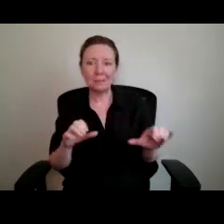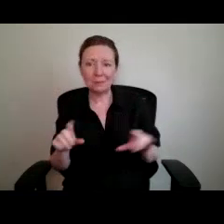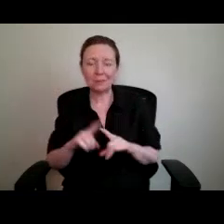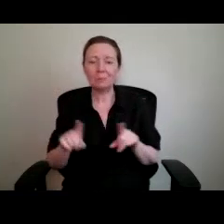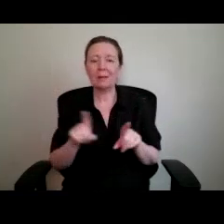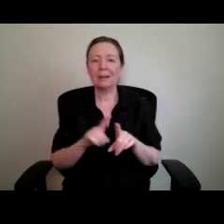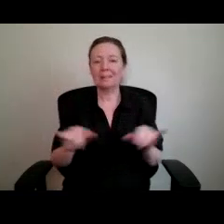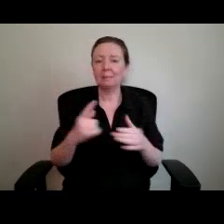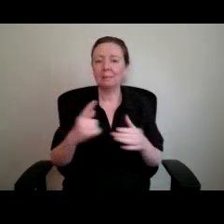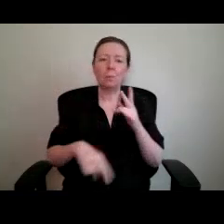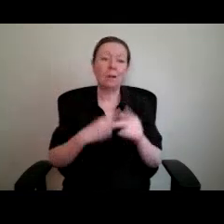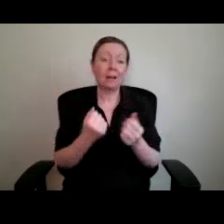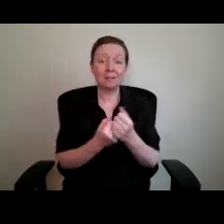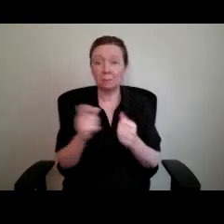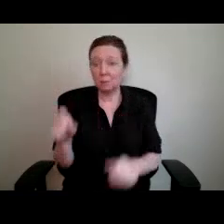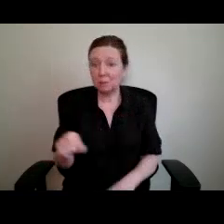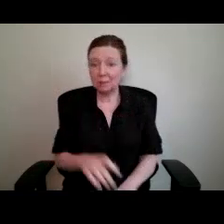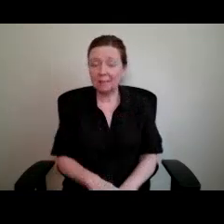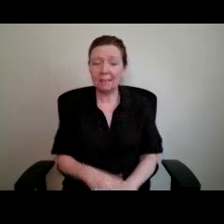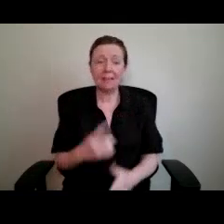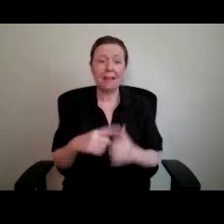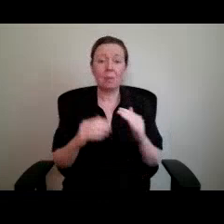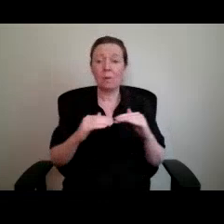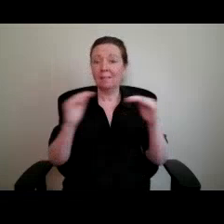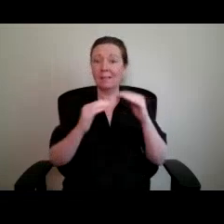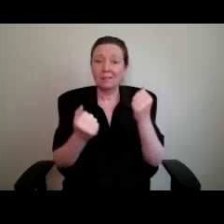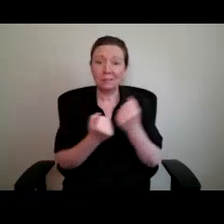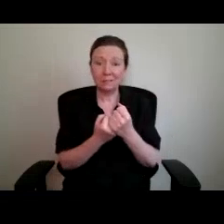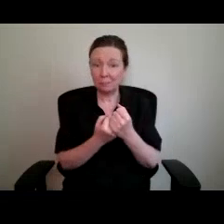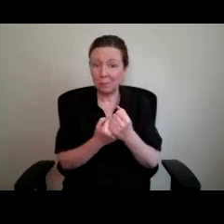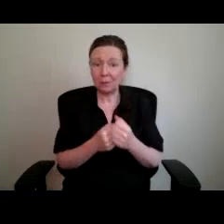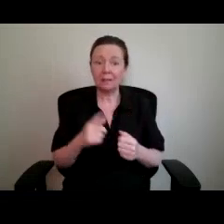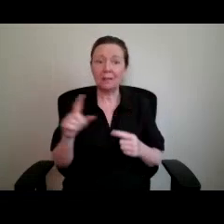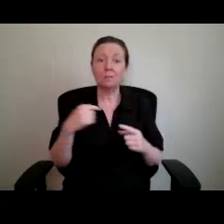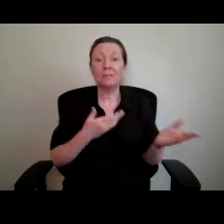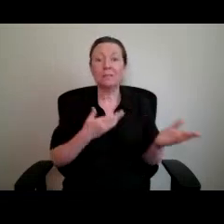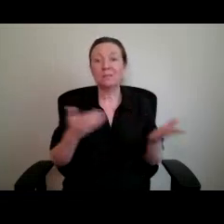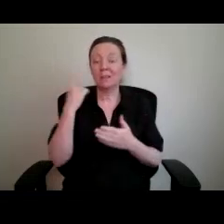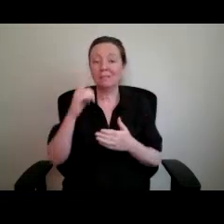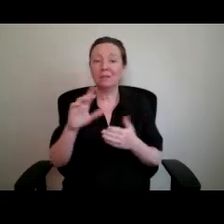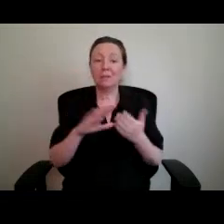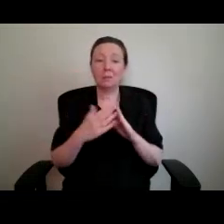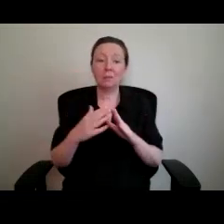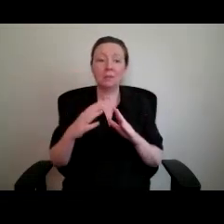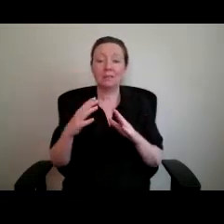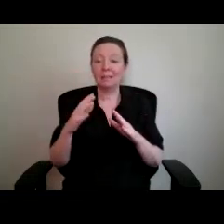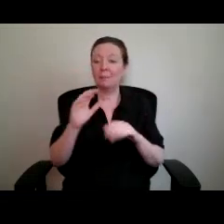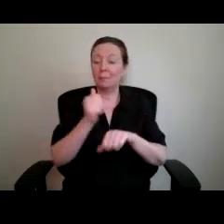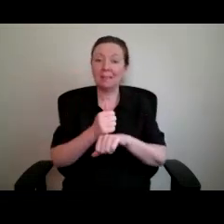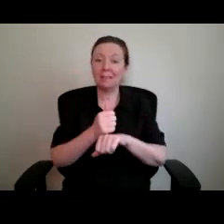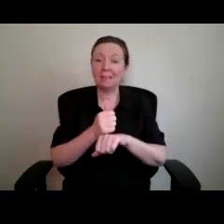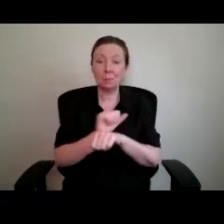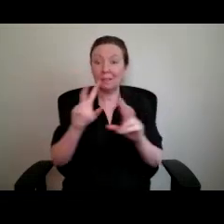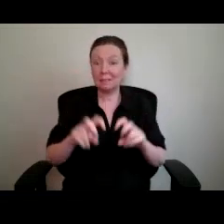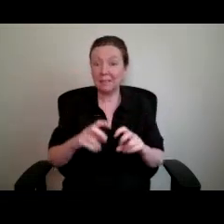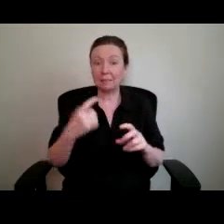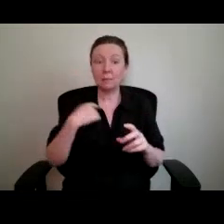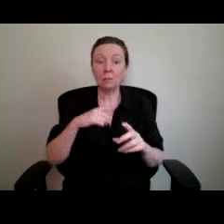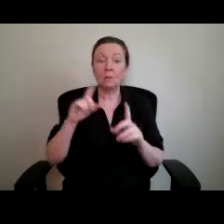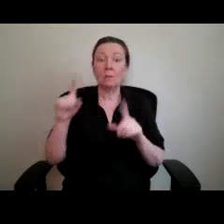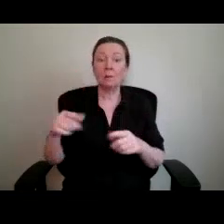what kinds of support are you going to need and what levels of support. When we took her out for community-based work assessments, one of the places we went to was